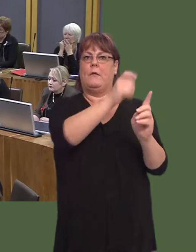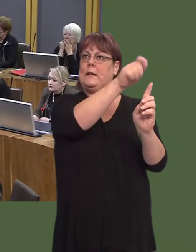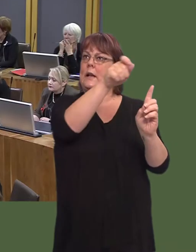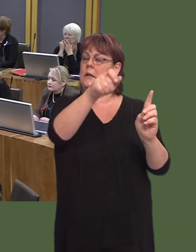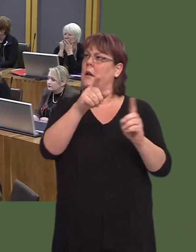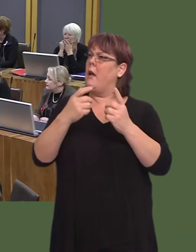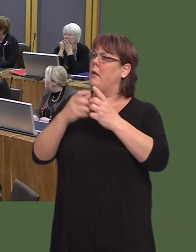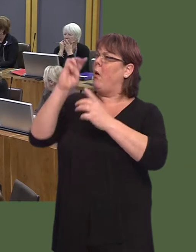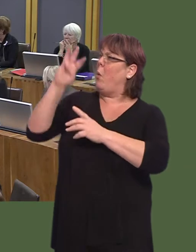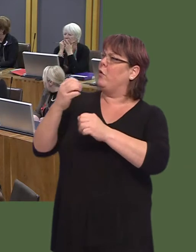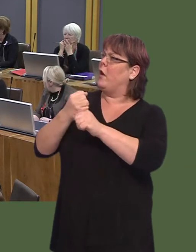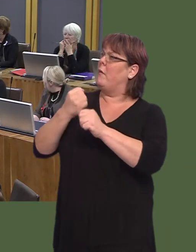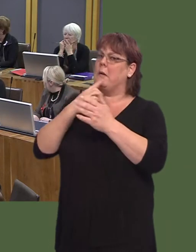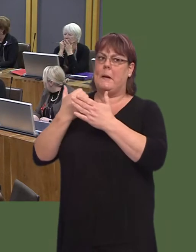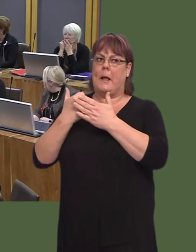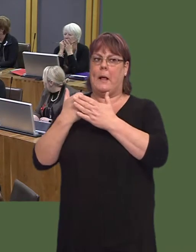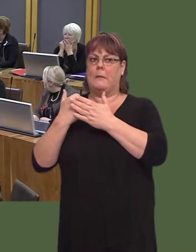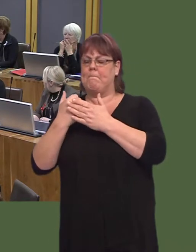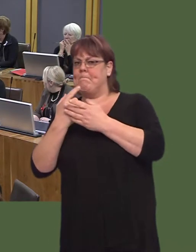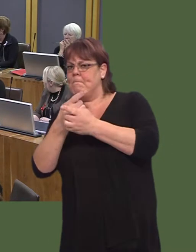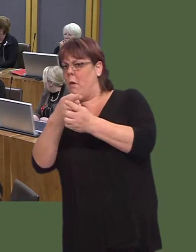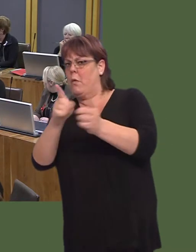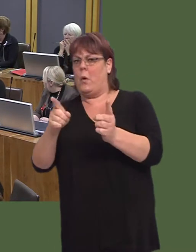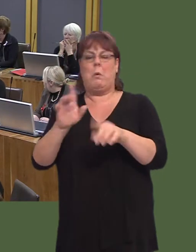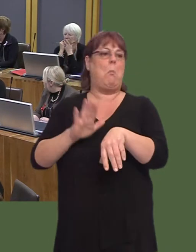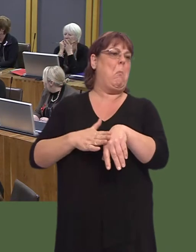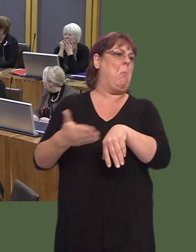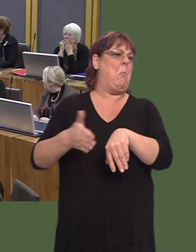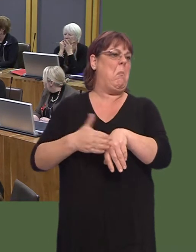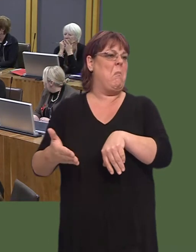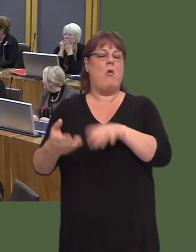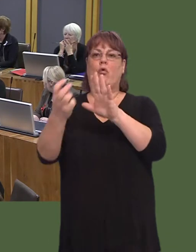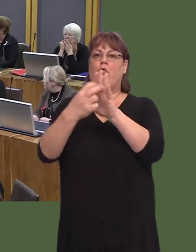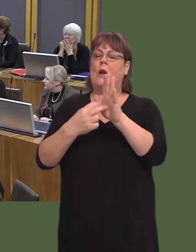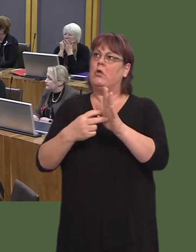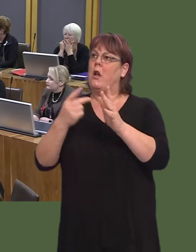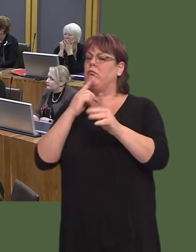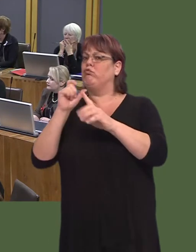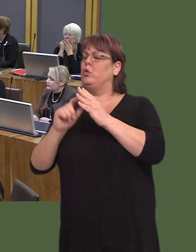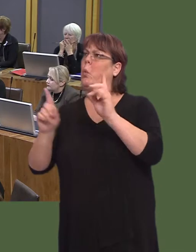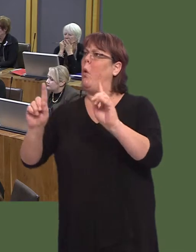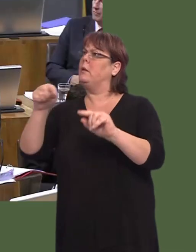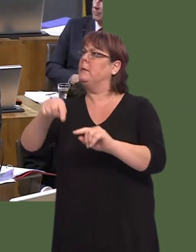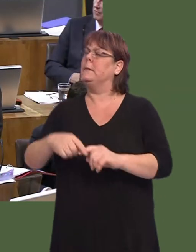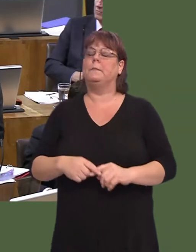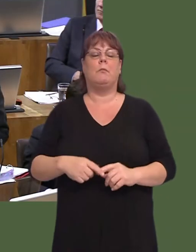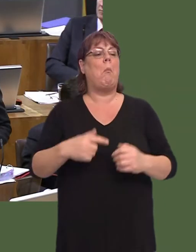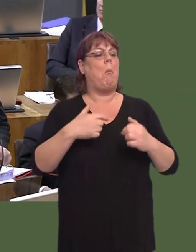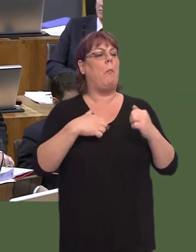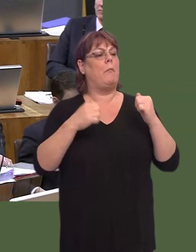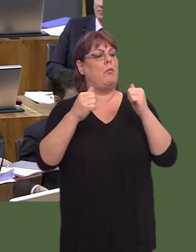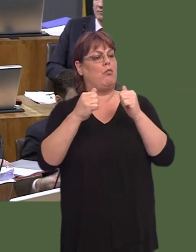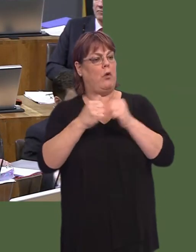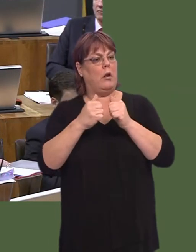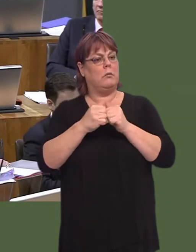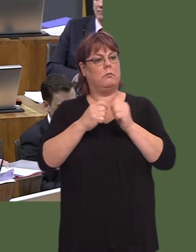Wales? And what can the Welsh Government do to aid bringing those who, for whatever reason, continue to flout the law? Well, I absolutely